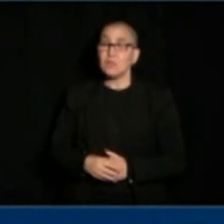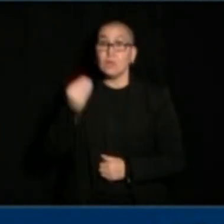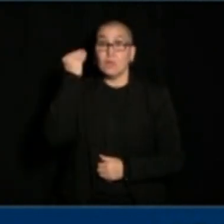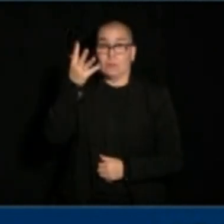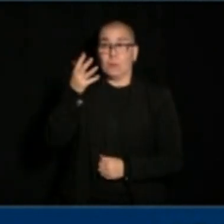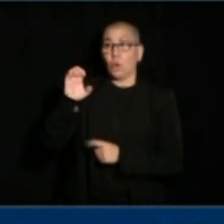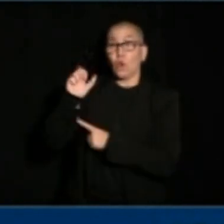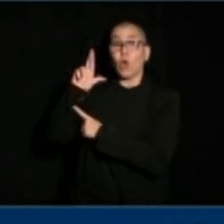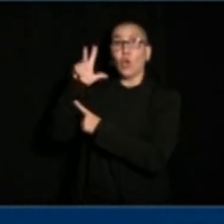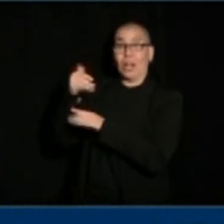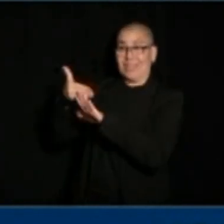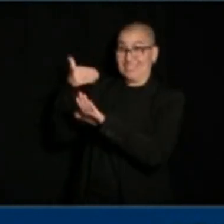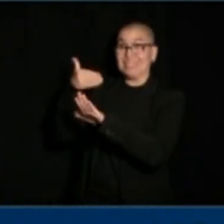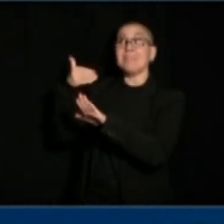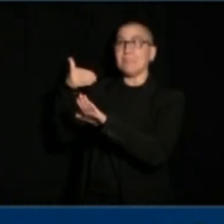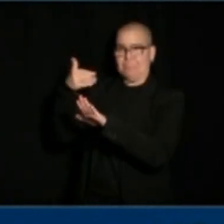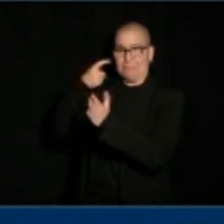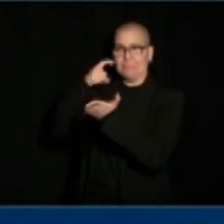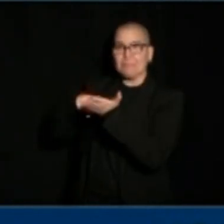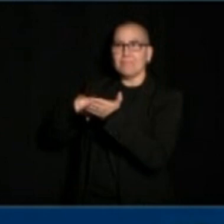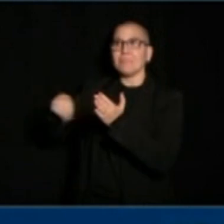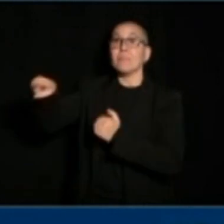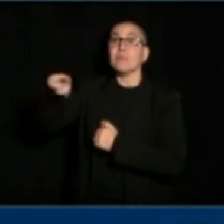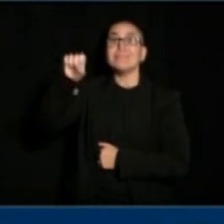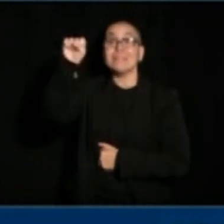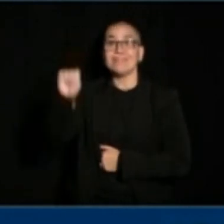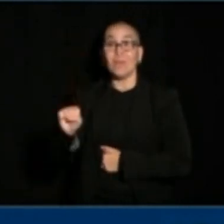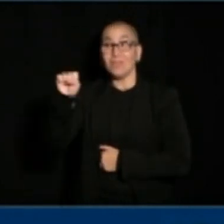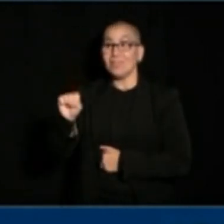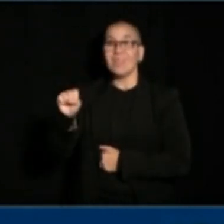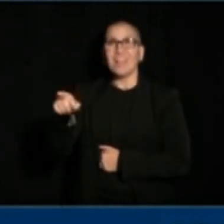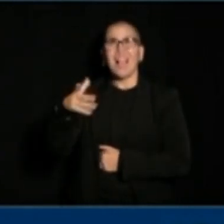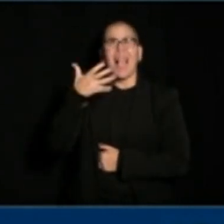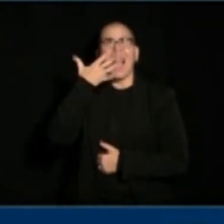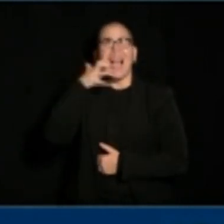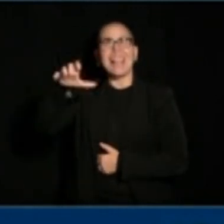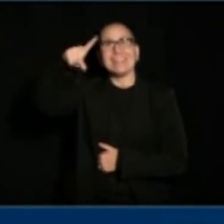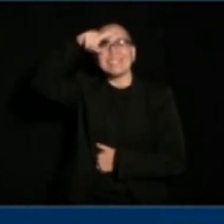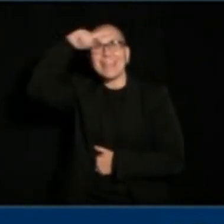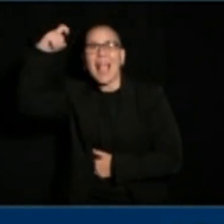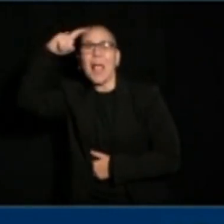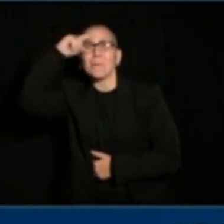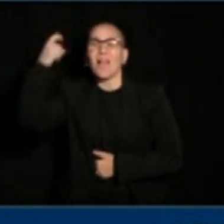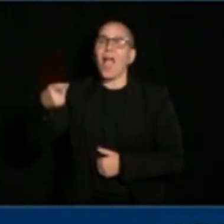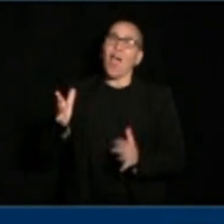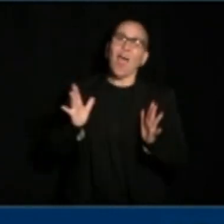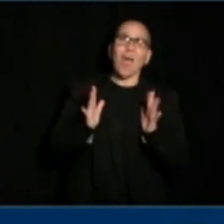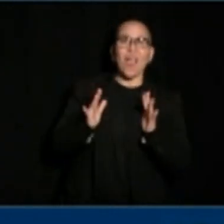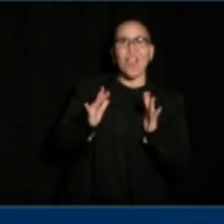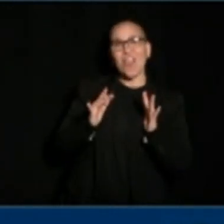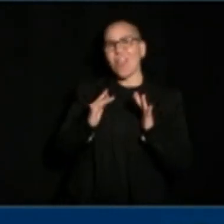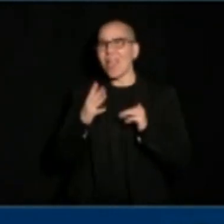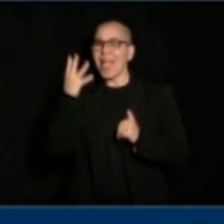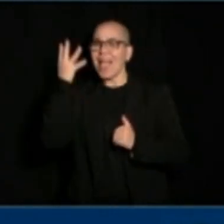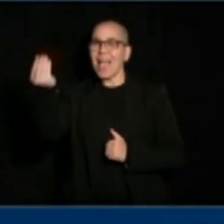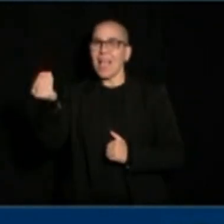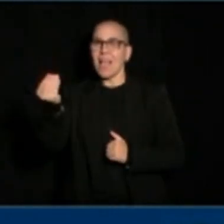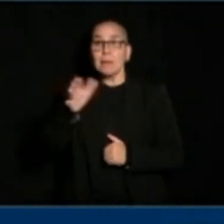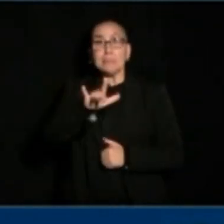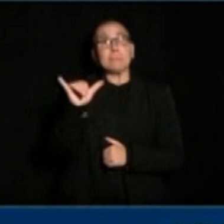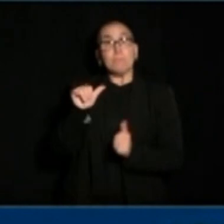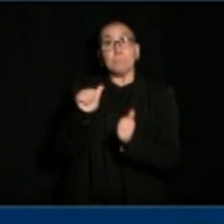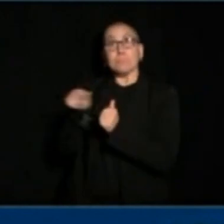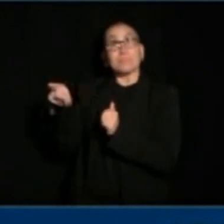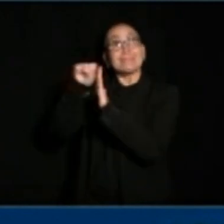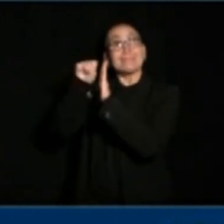saw when folks in the South started moving in the heat in the summer and their numbers went up in Arizona and Florida, and they started going down in the